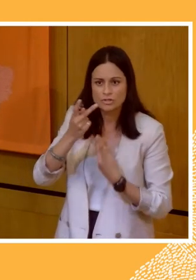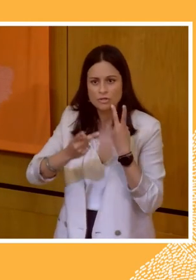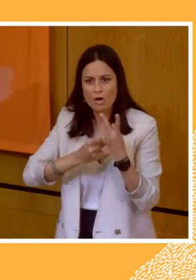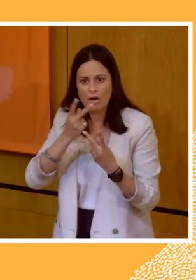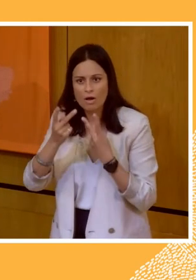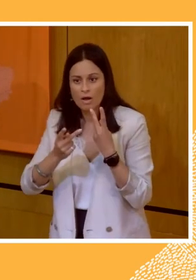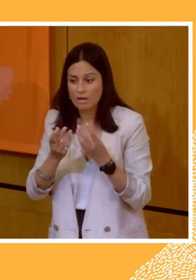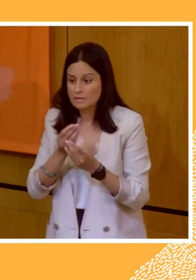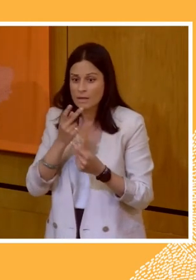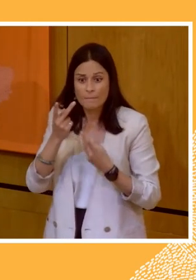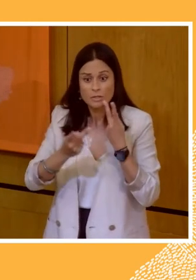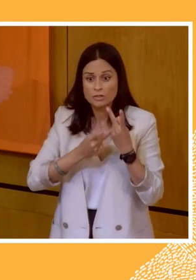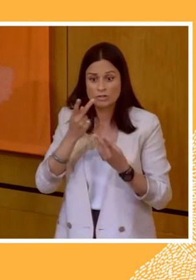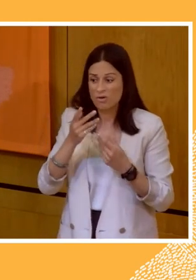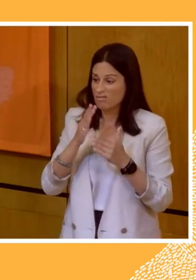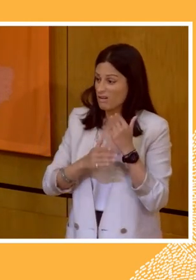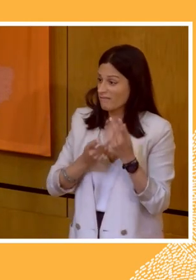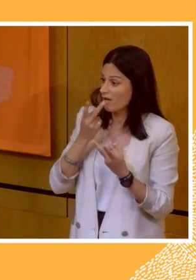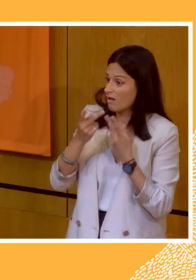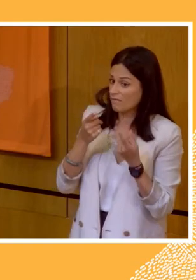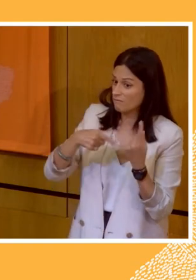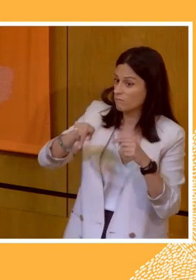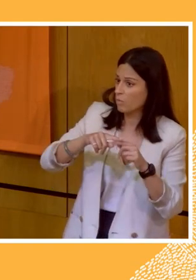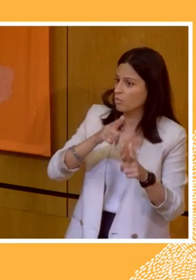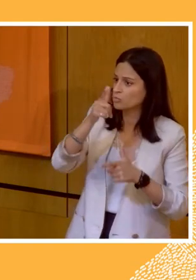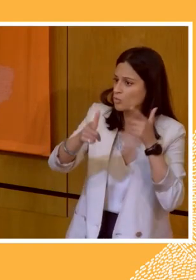and some of them were laments. And